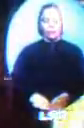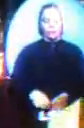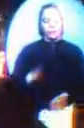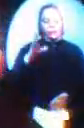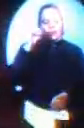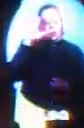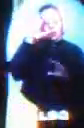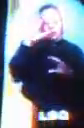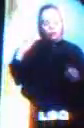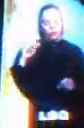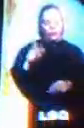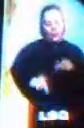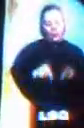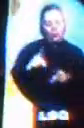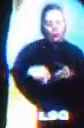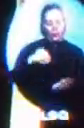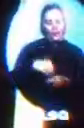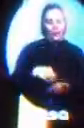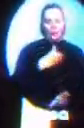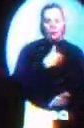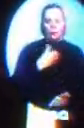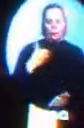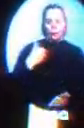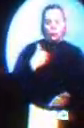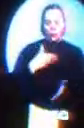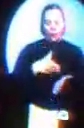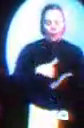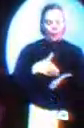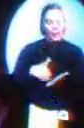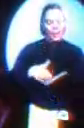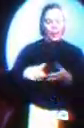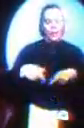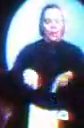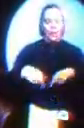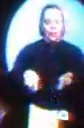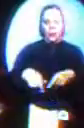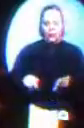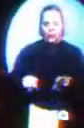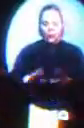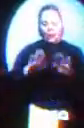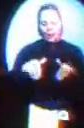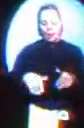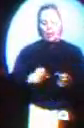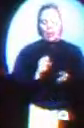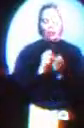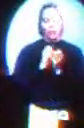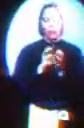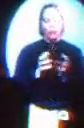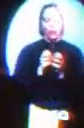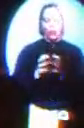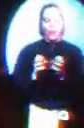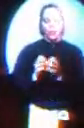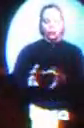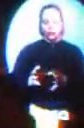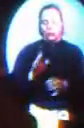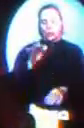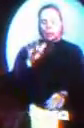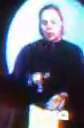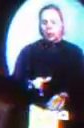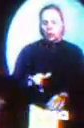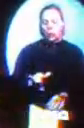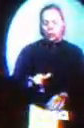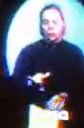We're cleaning up the broken glass from the G20. A picture was emerging of the massive slush fund that had been set up for Muskoka. $50 million